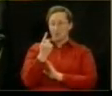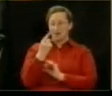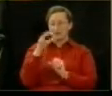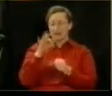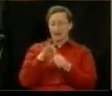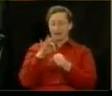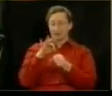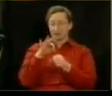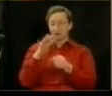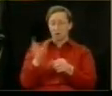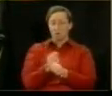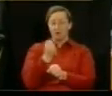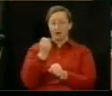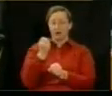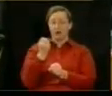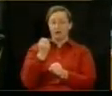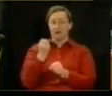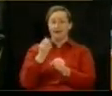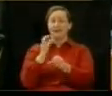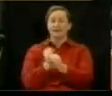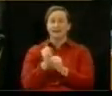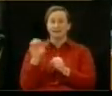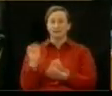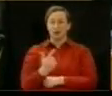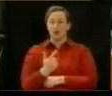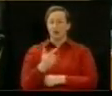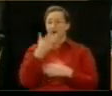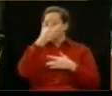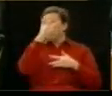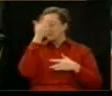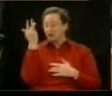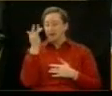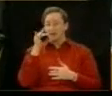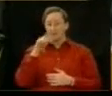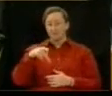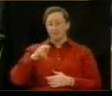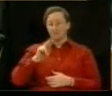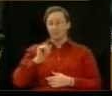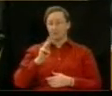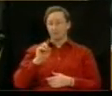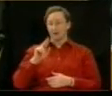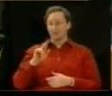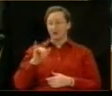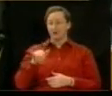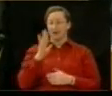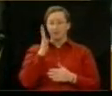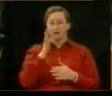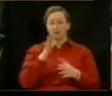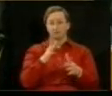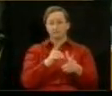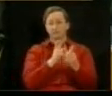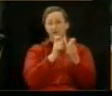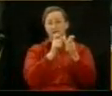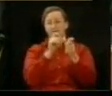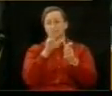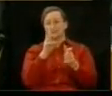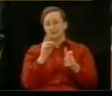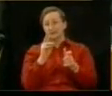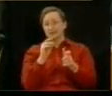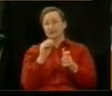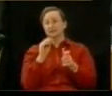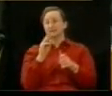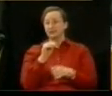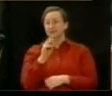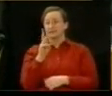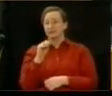one-election, winner-take-all contest. Forget the primaries. That'll speed it up 65 to 70 days, according to Mr. McKay. Is that